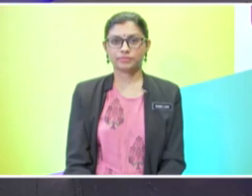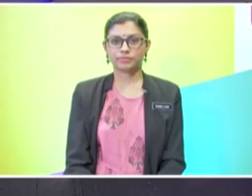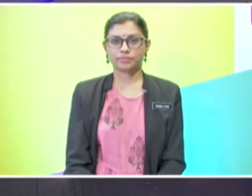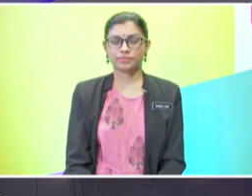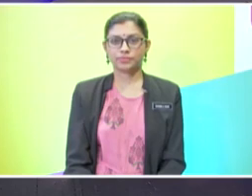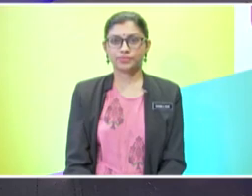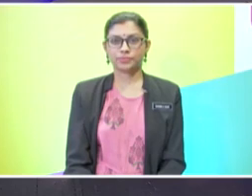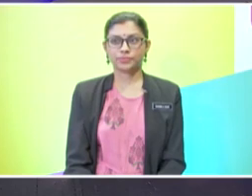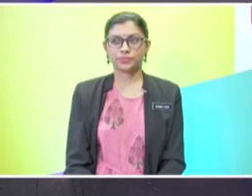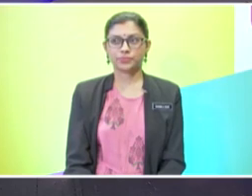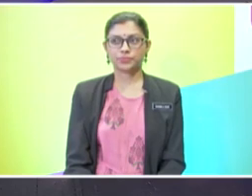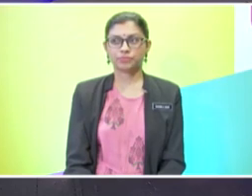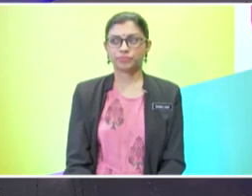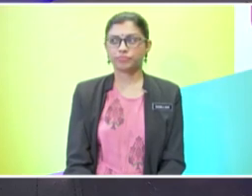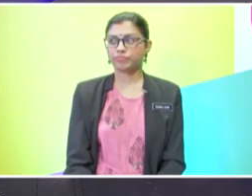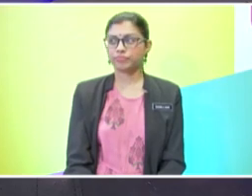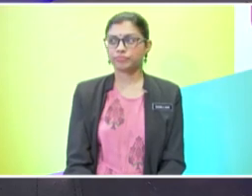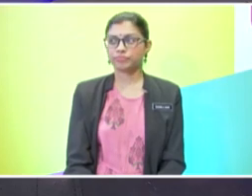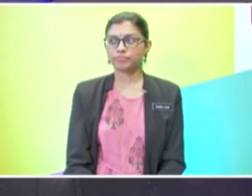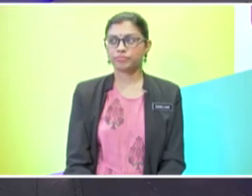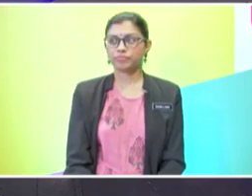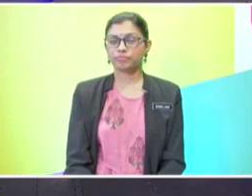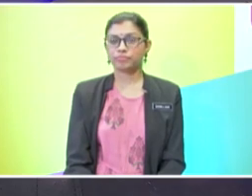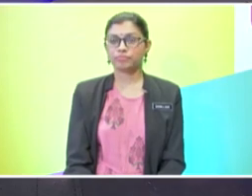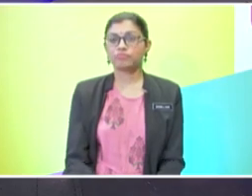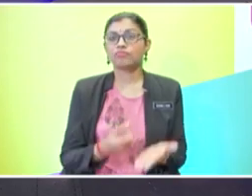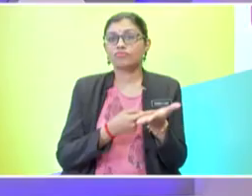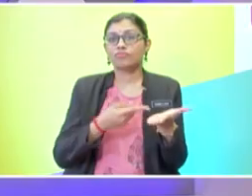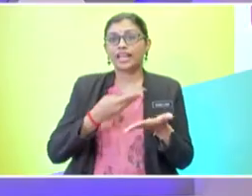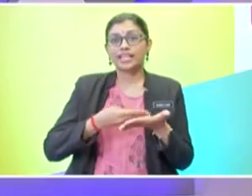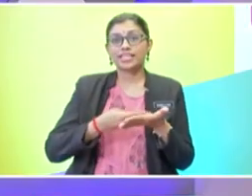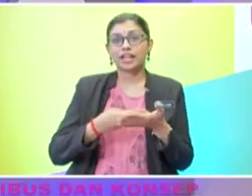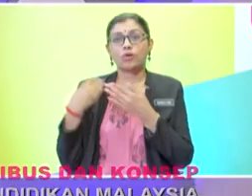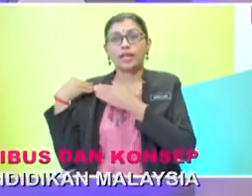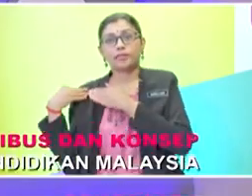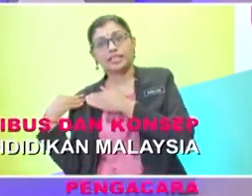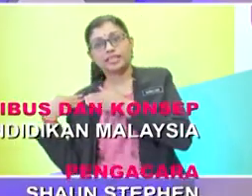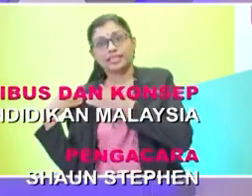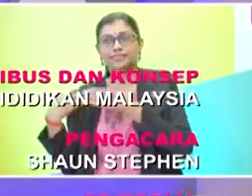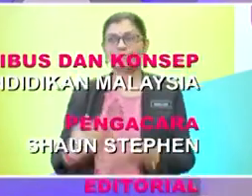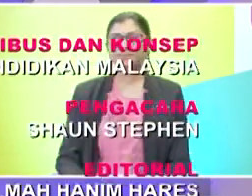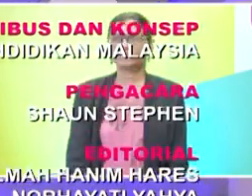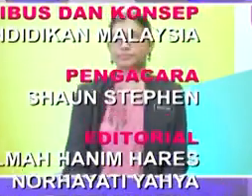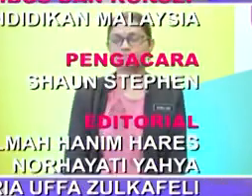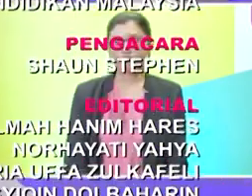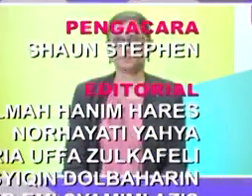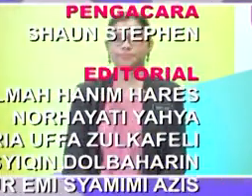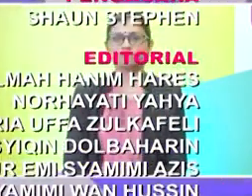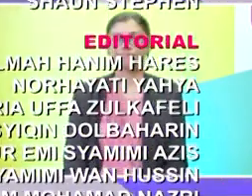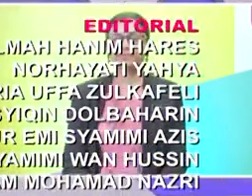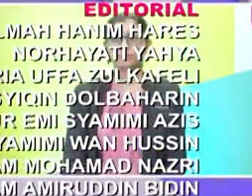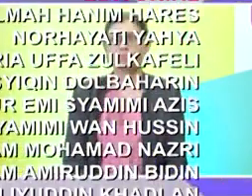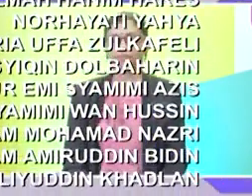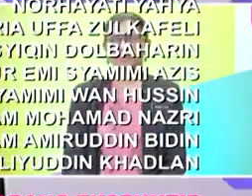it is a asset. Okay. Right? Mm-hmm. Oh, how about this? This is land, so this should be asset. Yes, you are